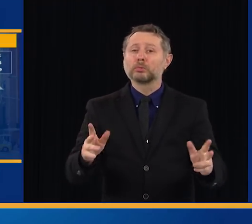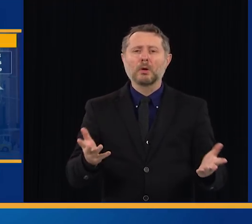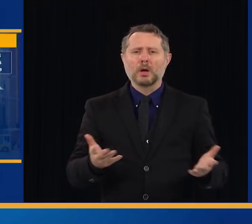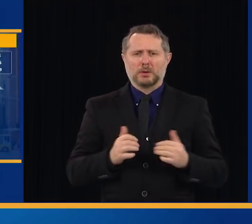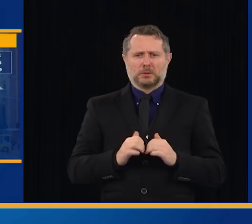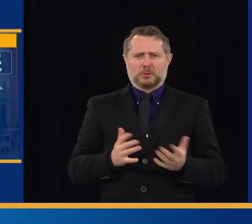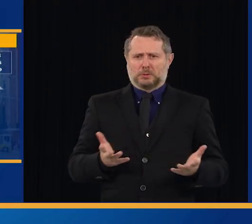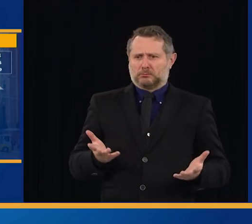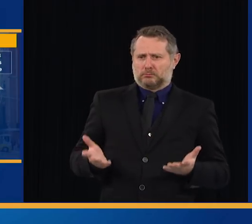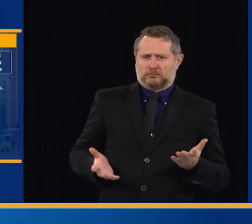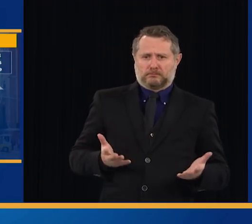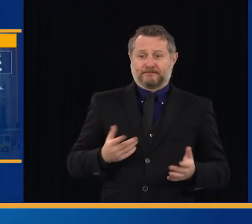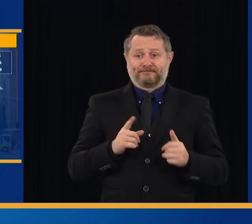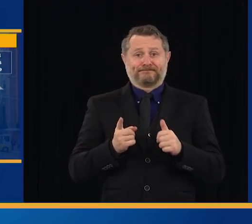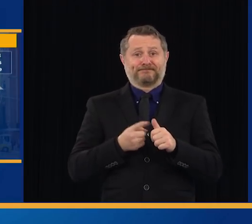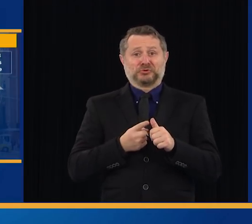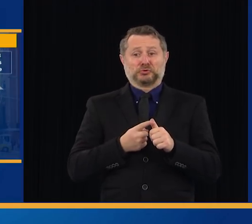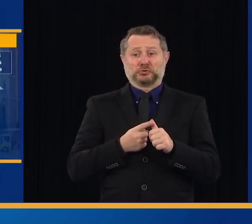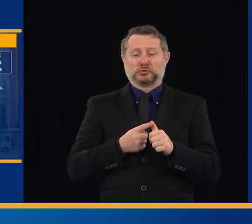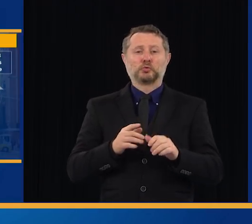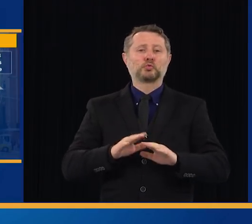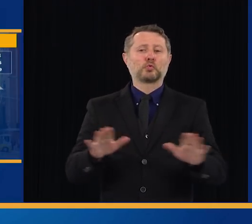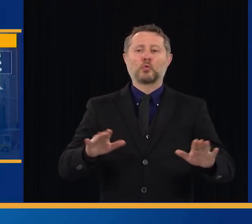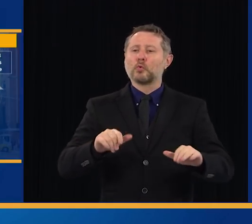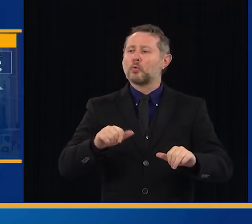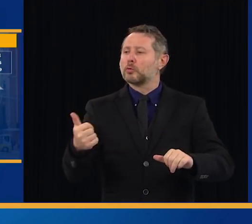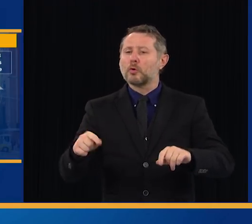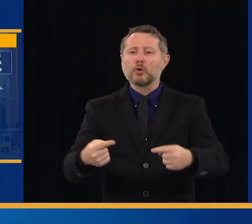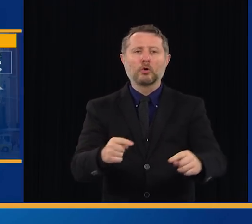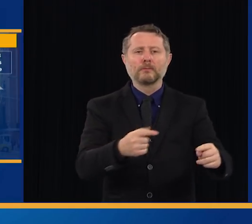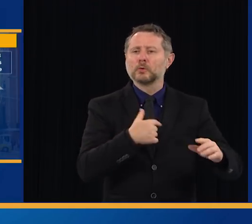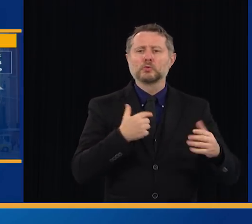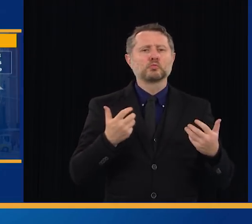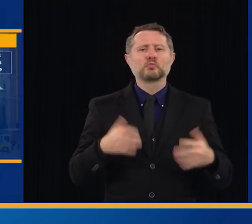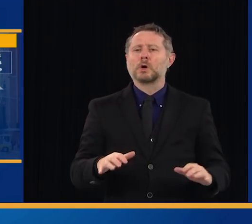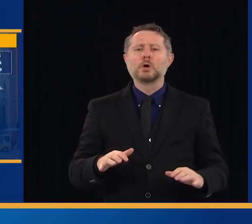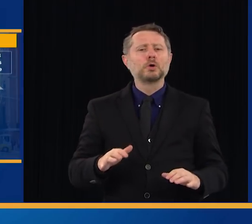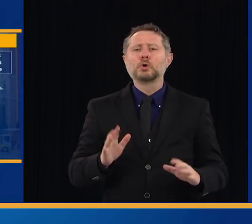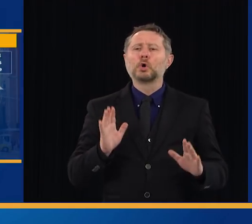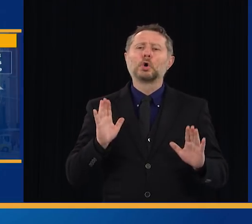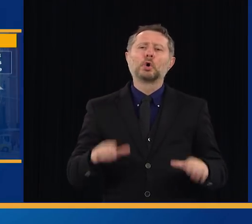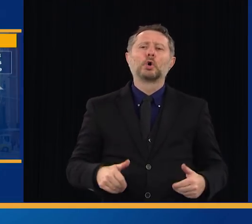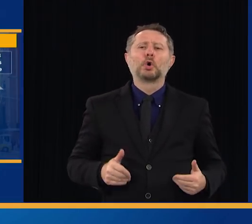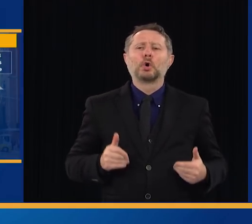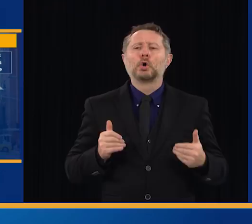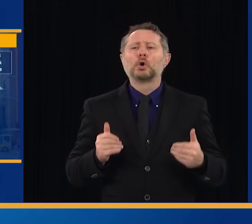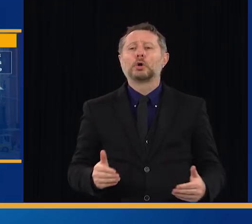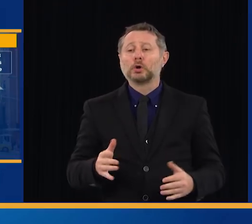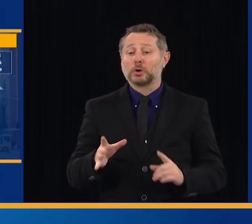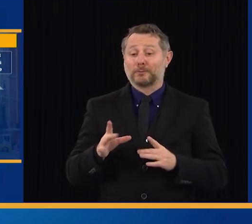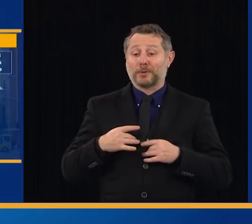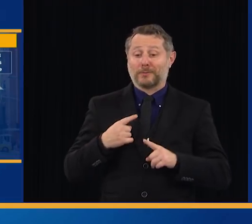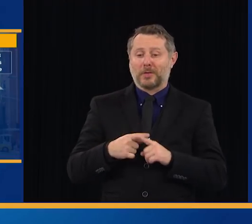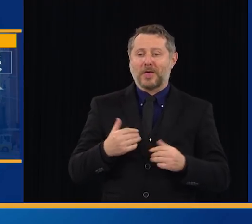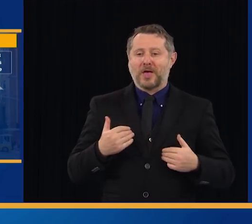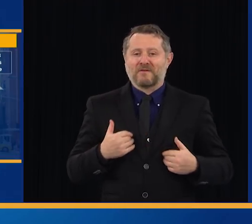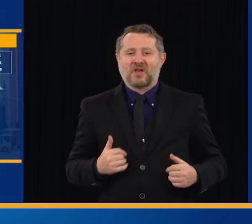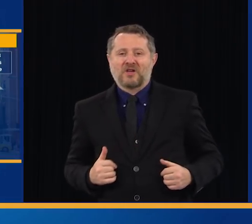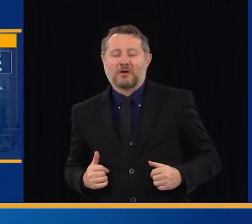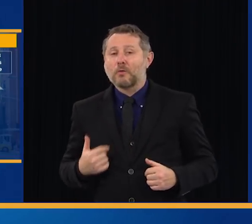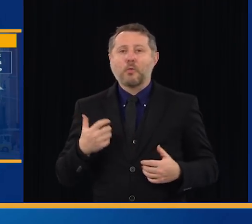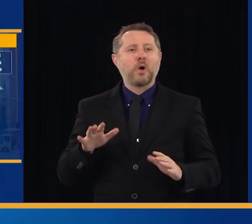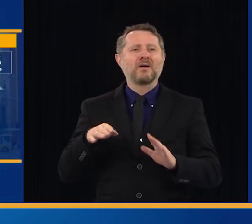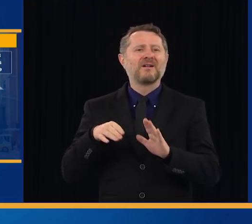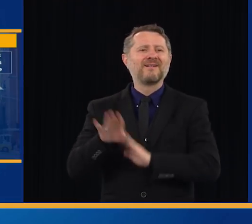do no harm. Don't let that infection rate go up to the best of your ability. Don't lose the progress that you have